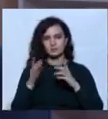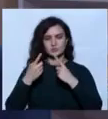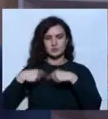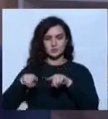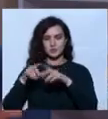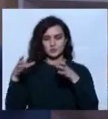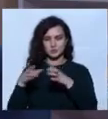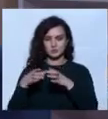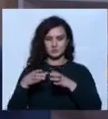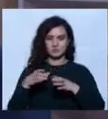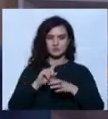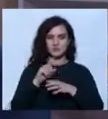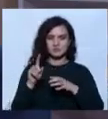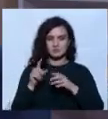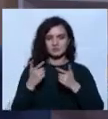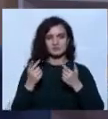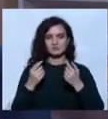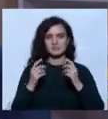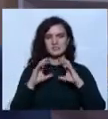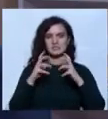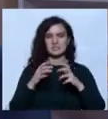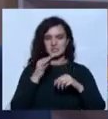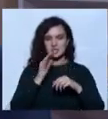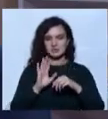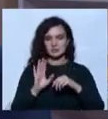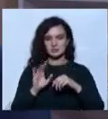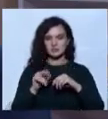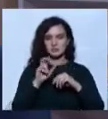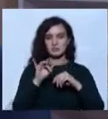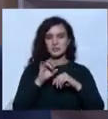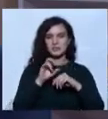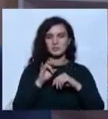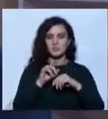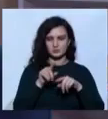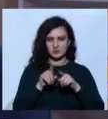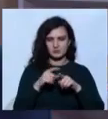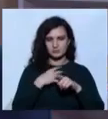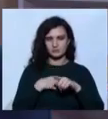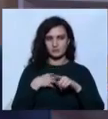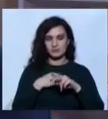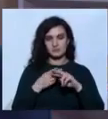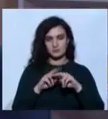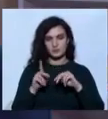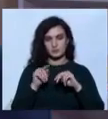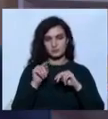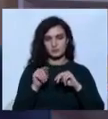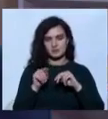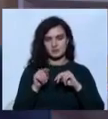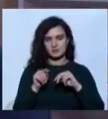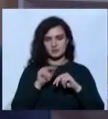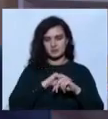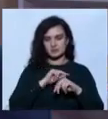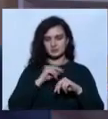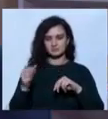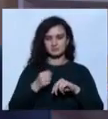or order or law or civilization. Billy Bones is also important because he hires